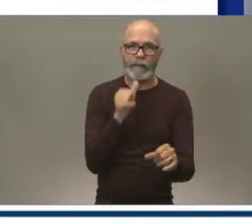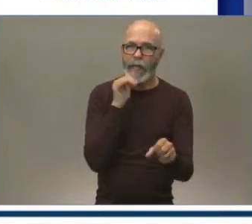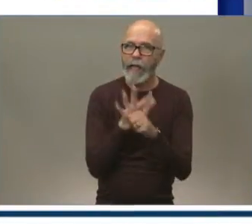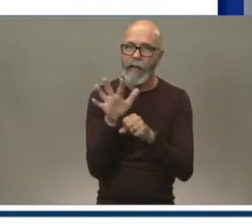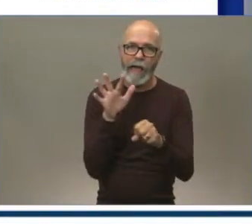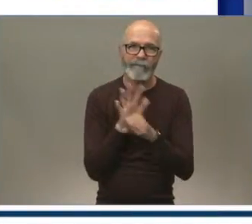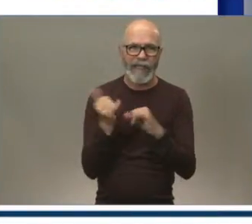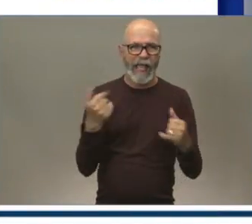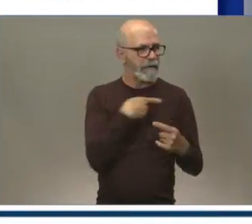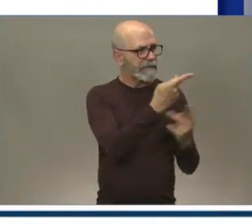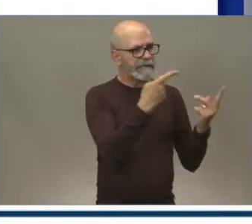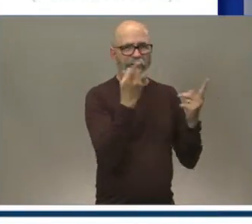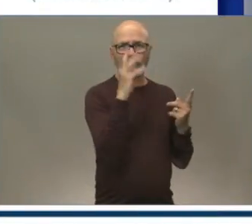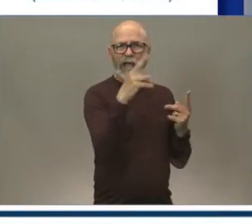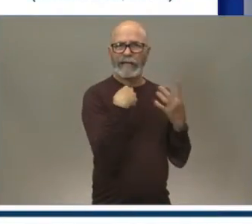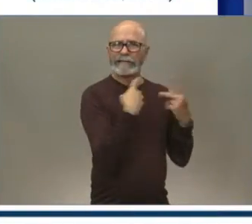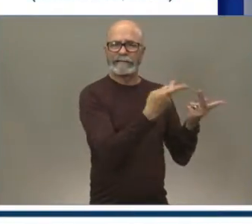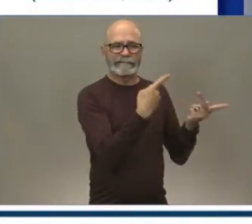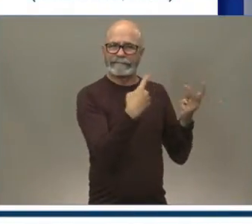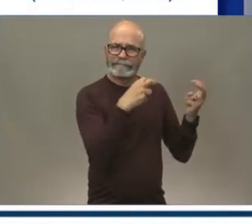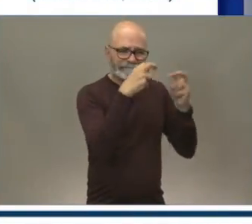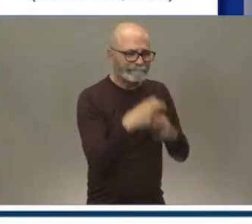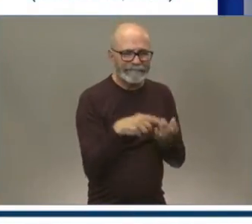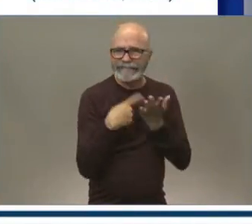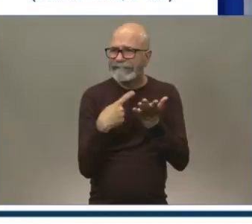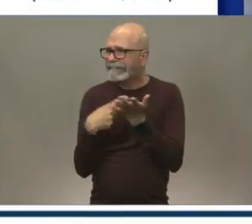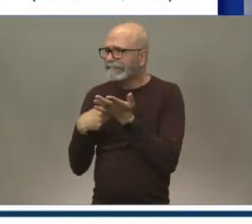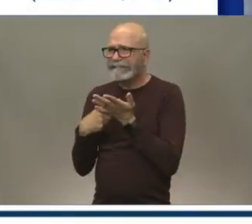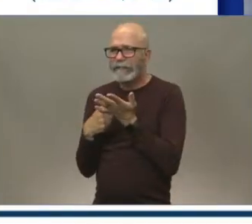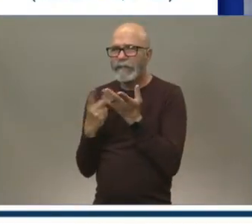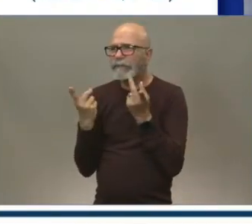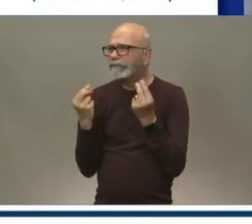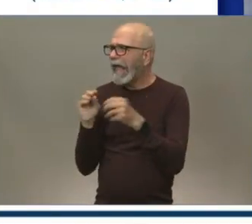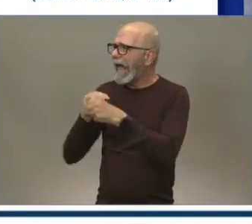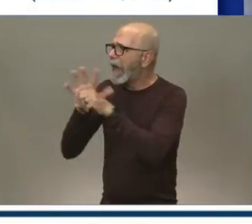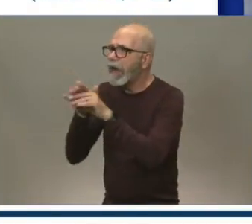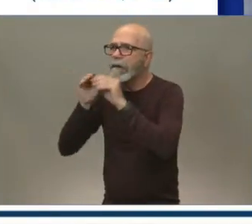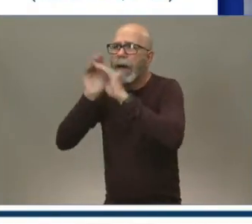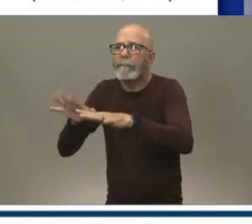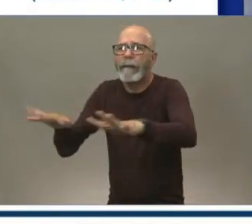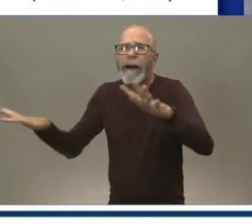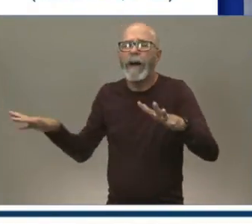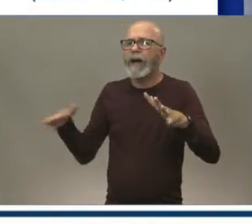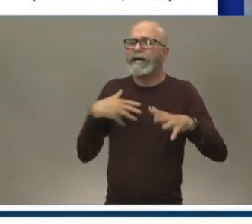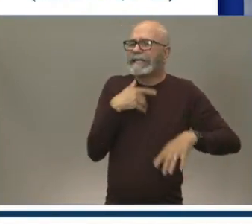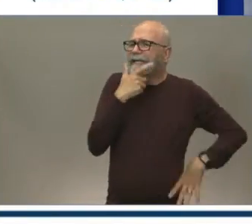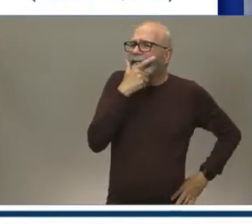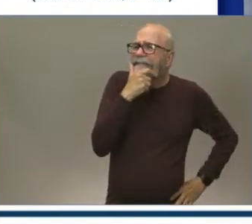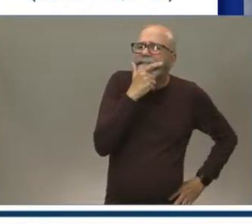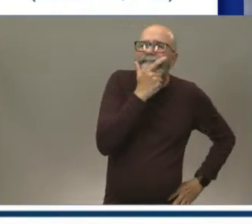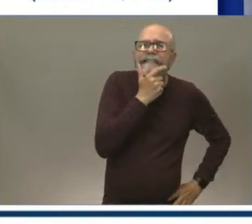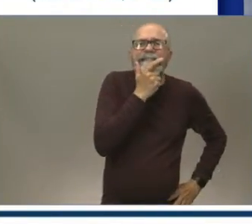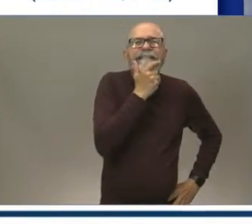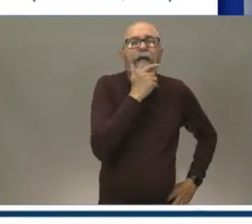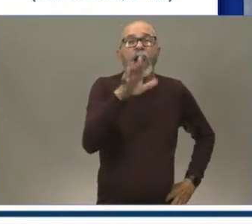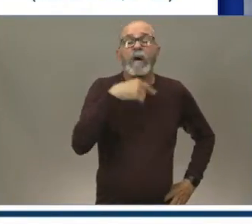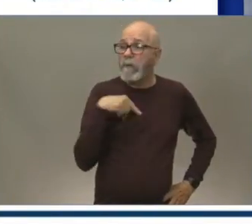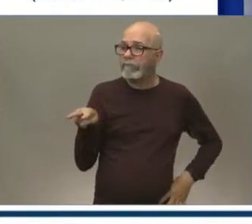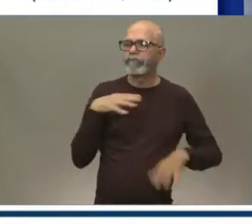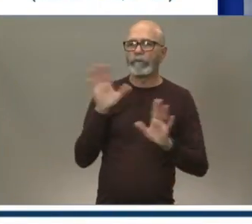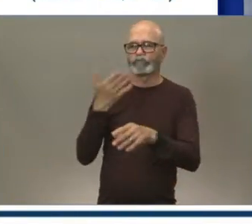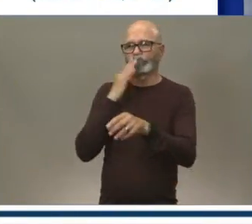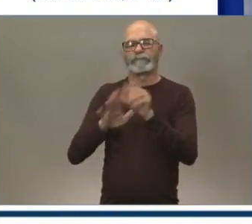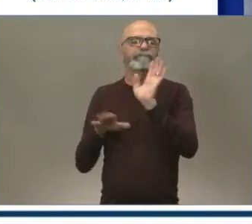consistently warned Nova Scotians that in this fight against COVID-19, none of us can let up. We've all seen what's happening outside